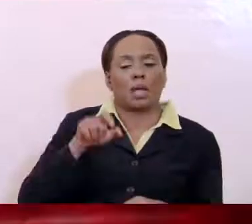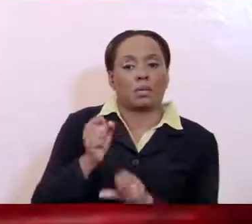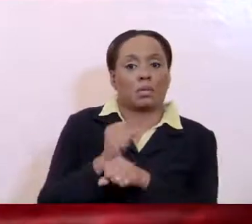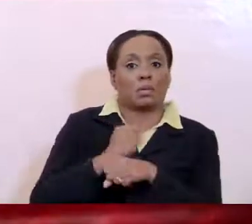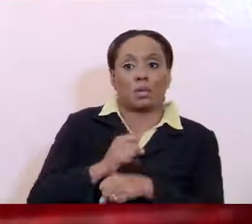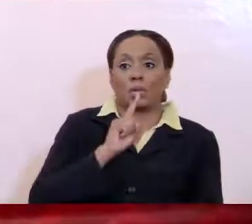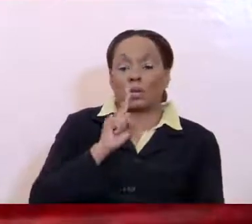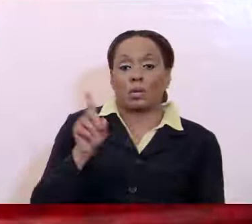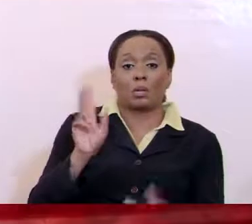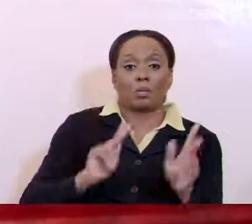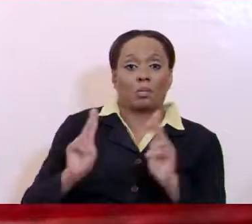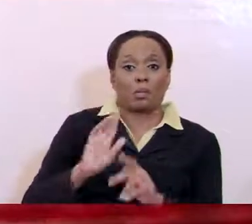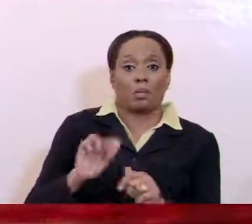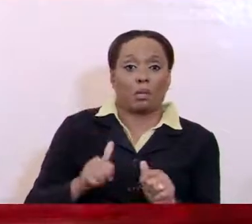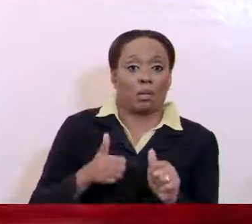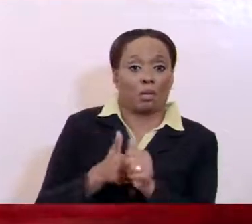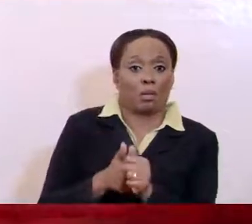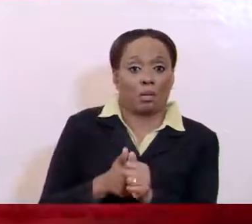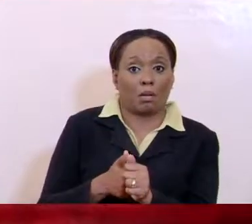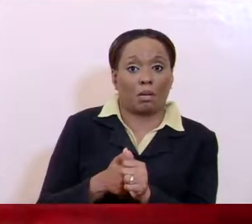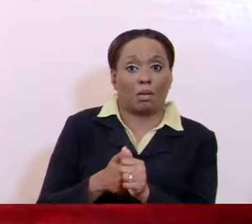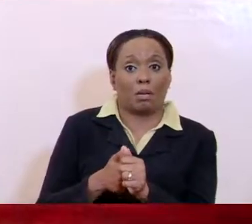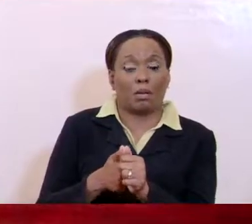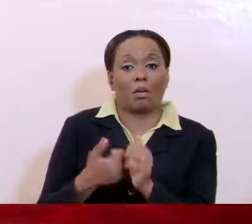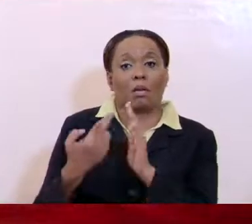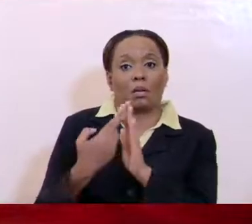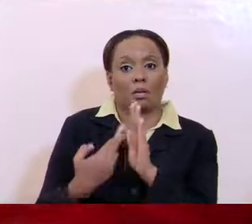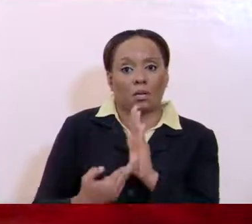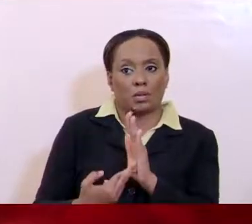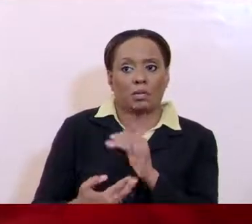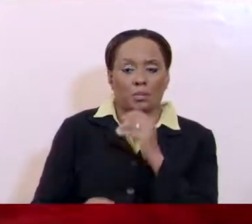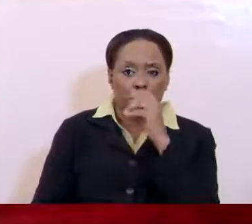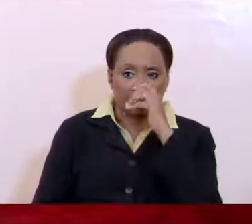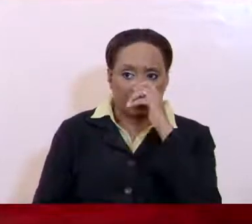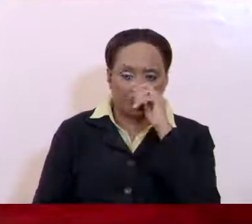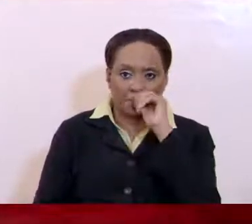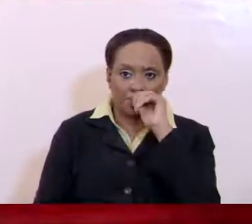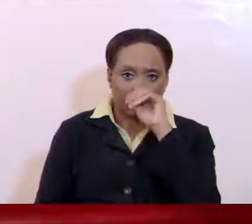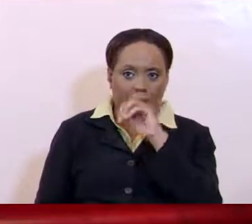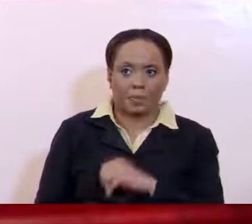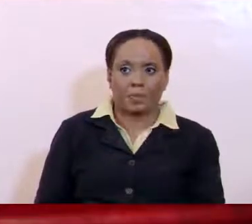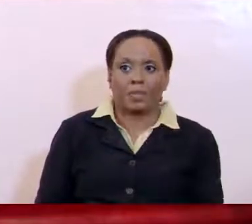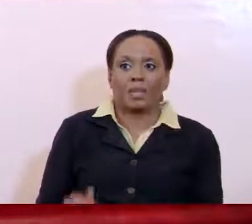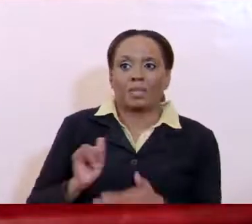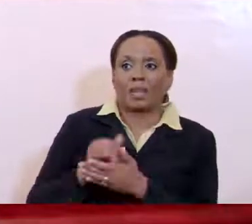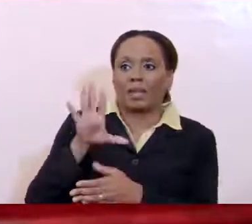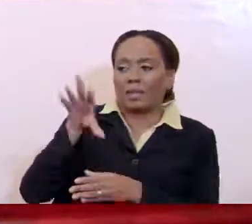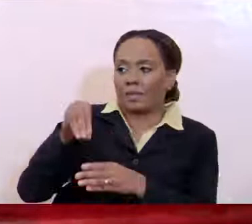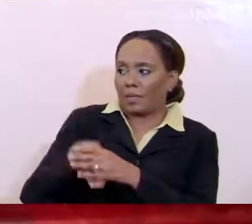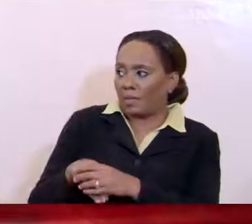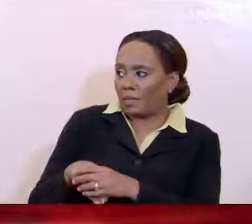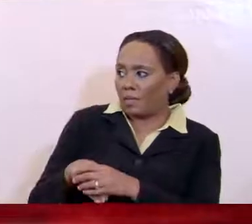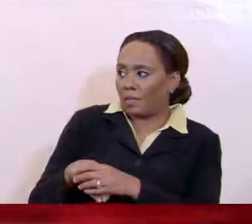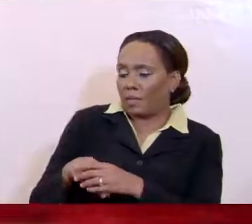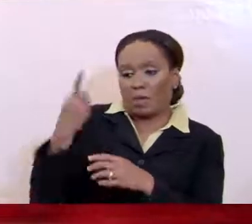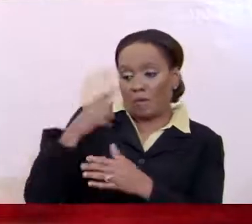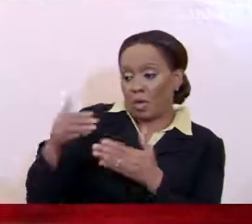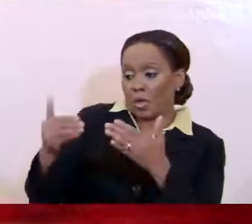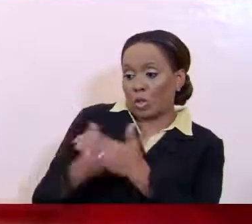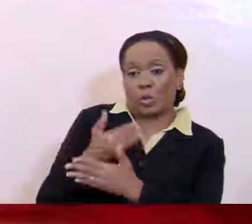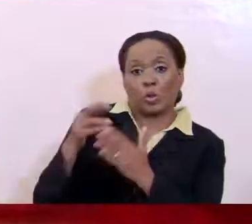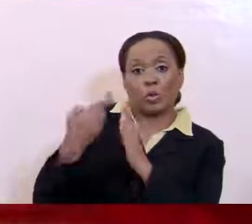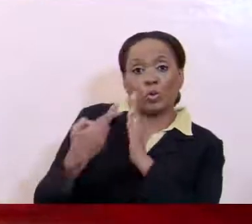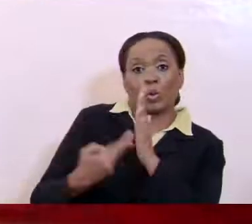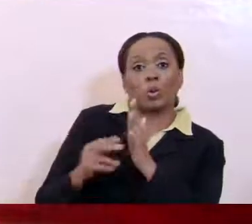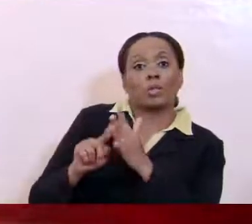are in keeping with the protocols. Is that enshrined in Directive 5? And could you give us an